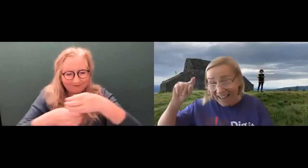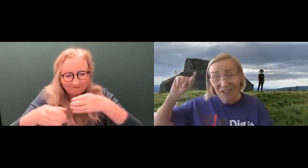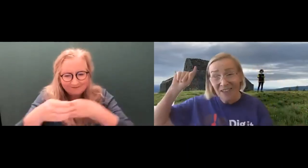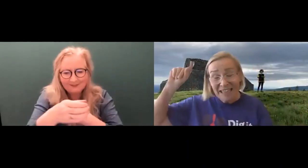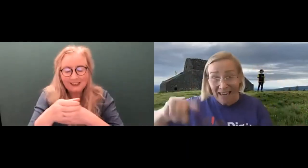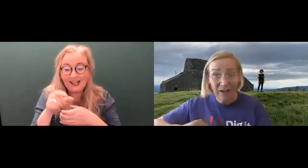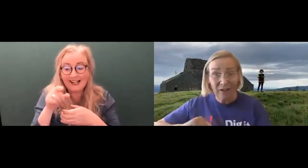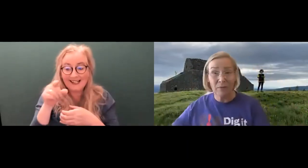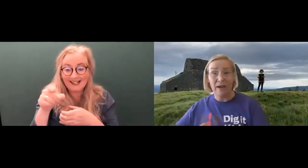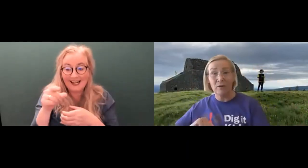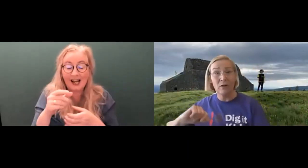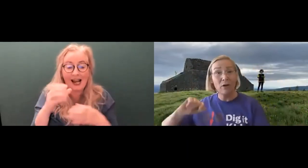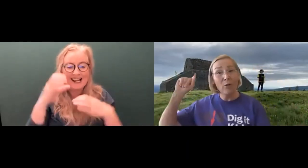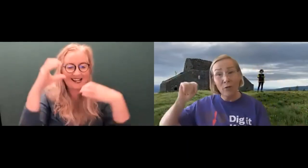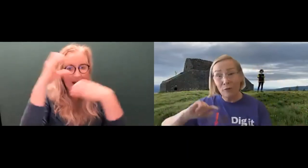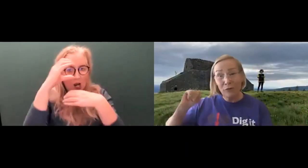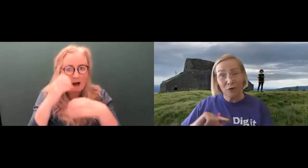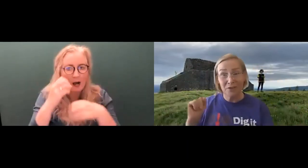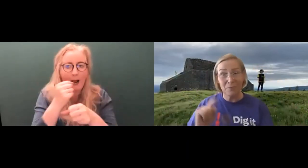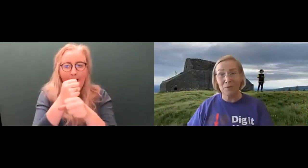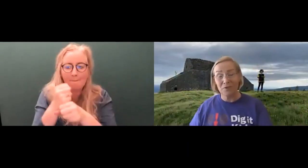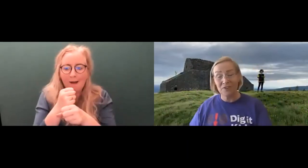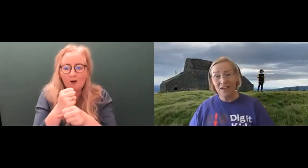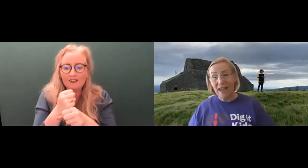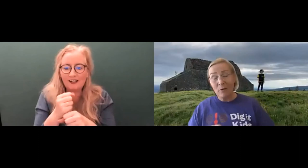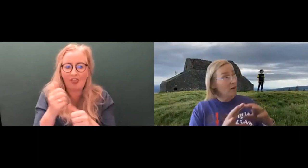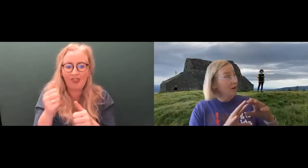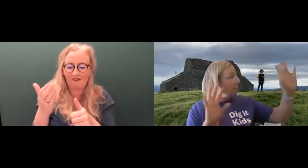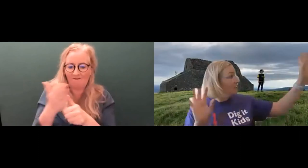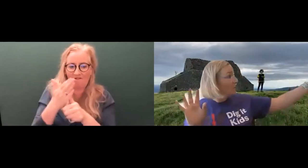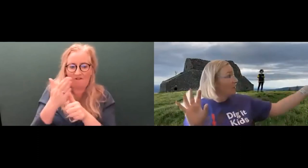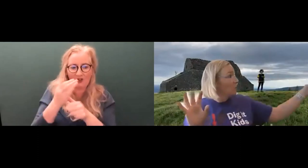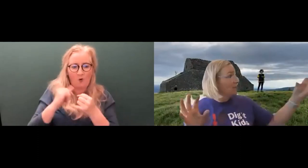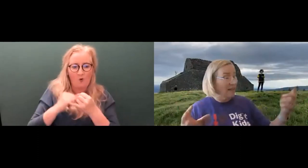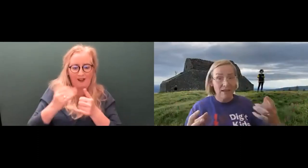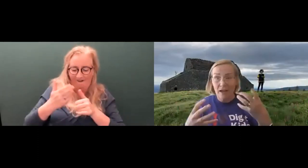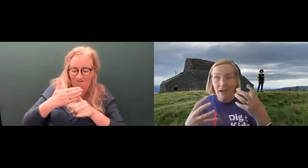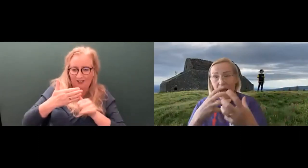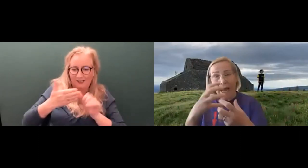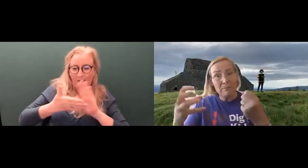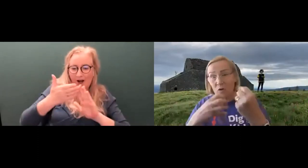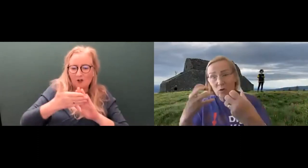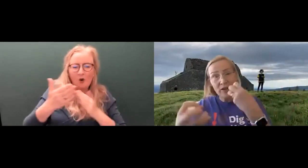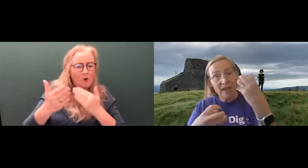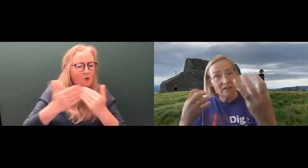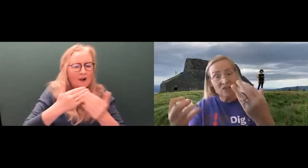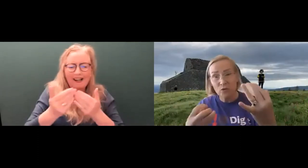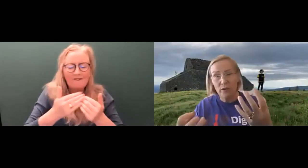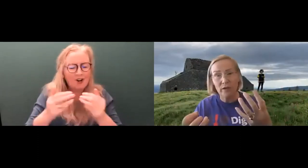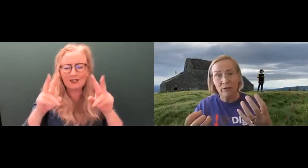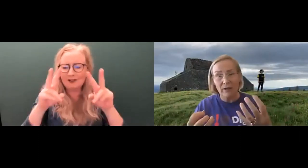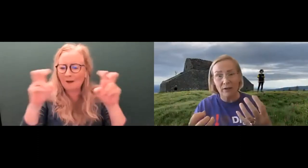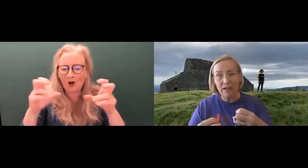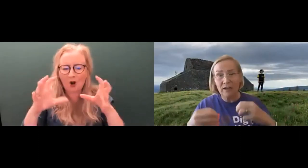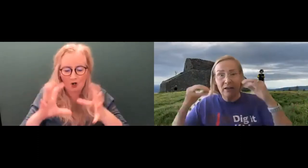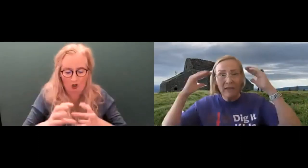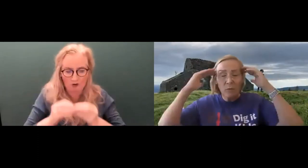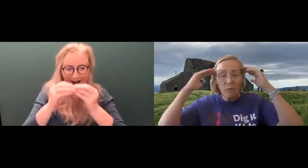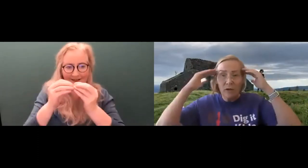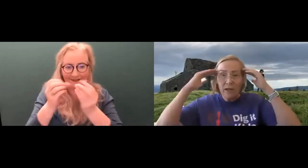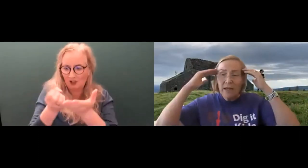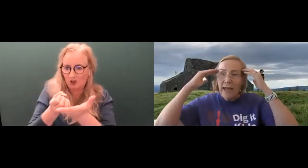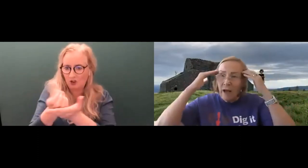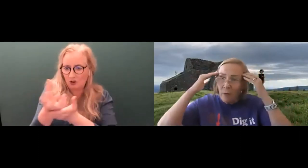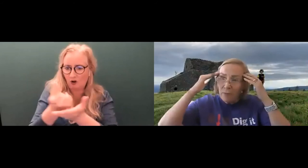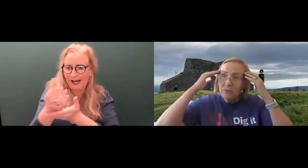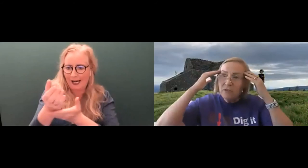actually cared about the first builders. And whatever topic we take, I create a story around it that